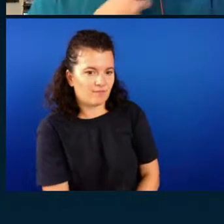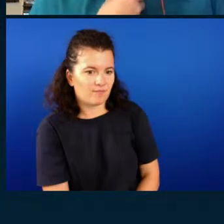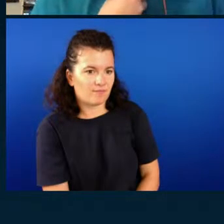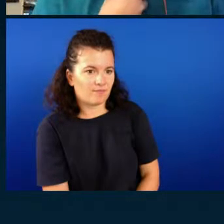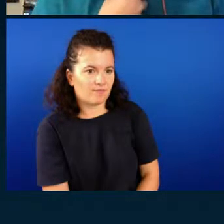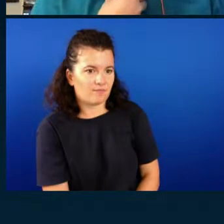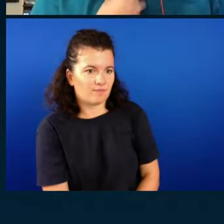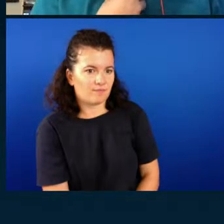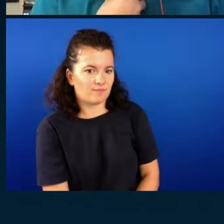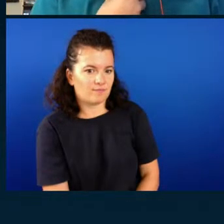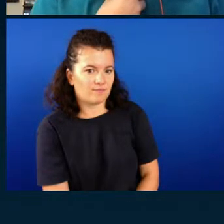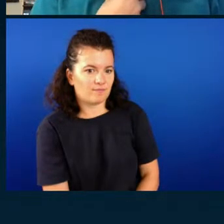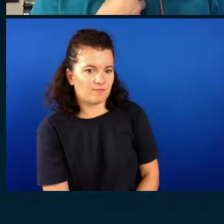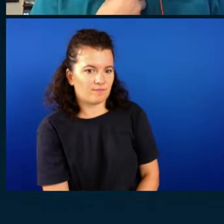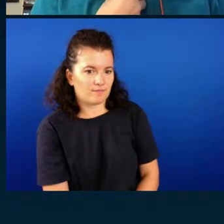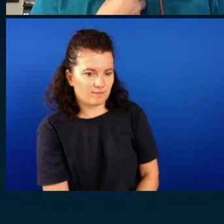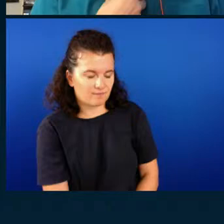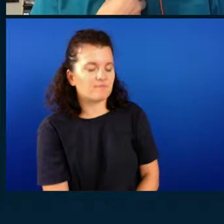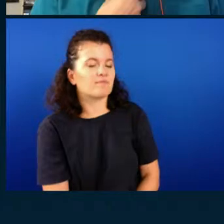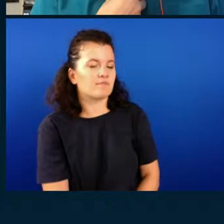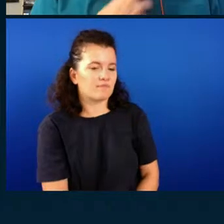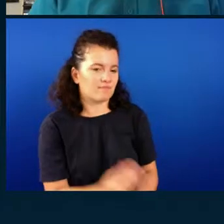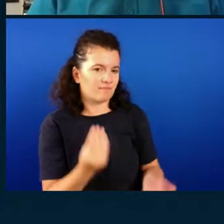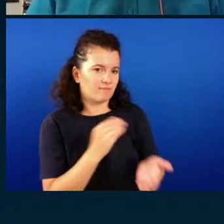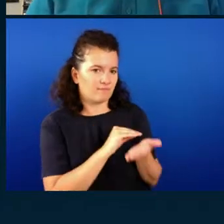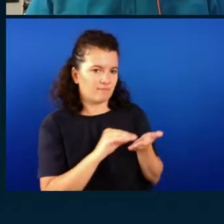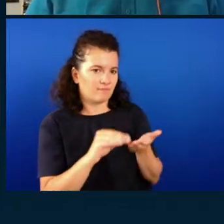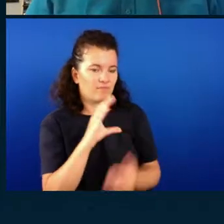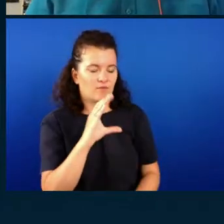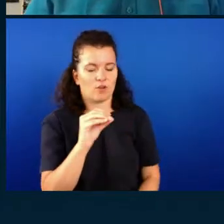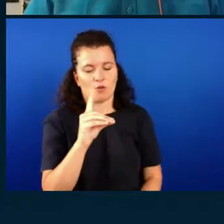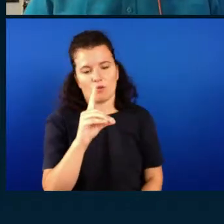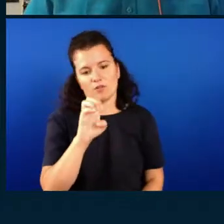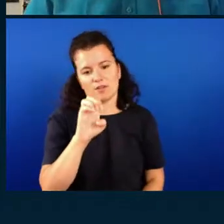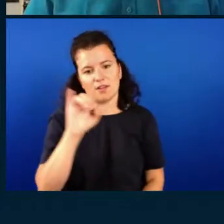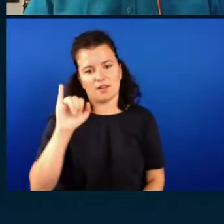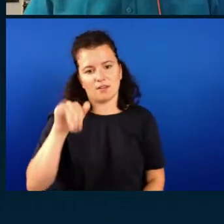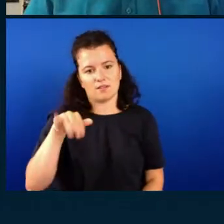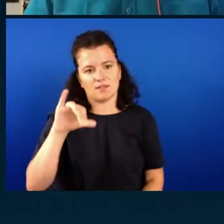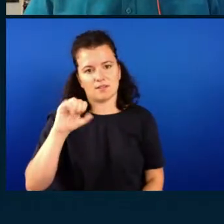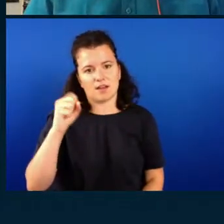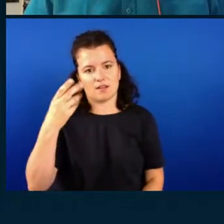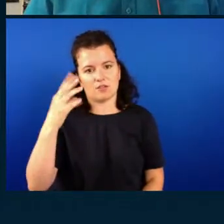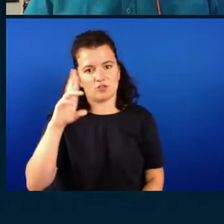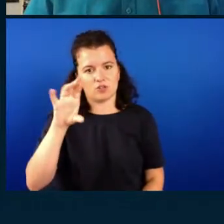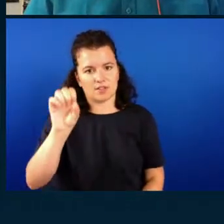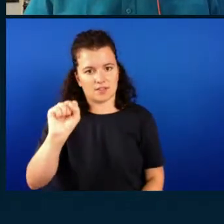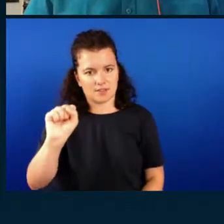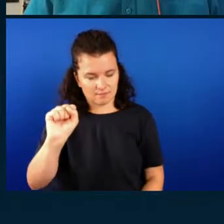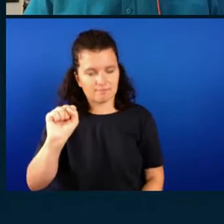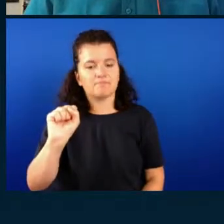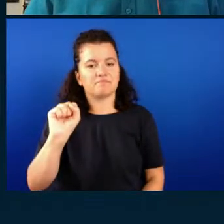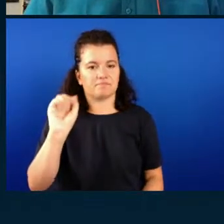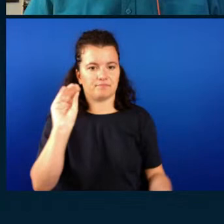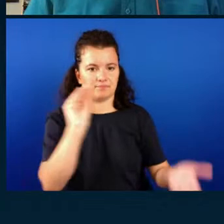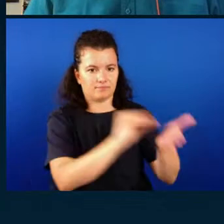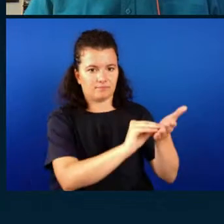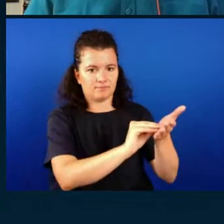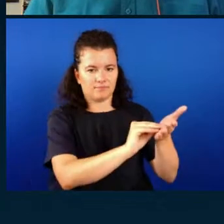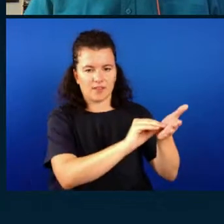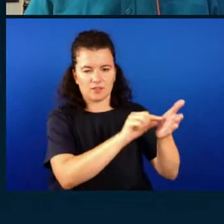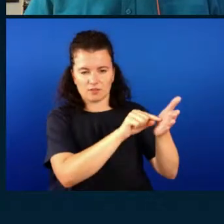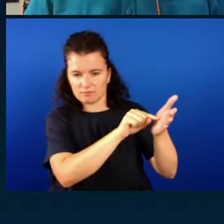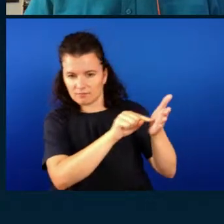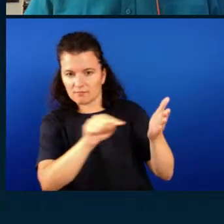open this up in Code Insiders, because why not? Just hop around everywhere. And I'm going to see if I can do this. I want to hook up